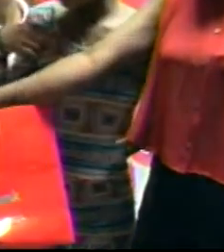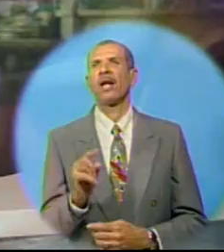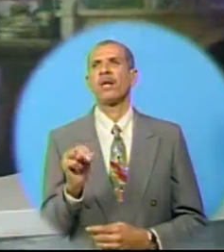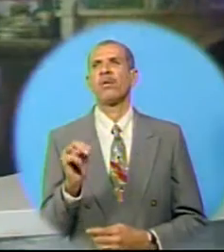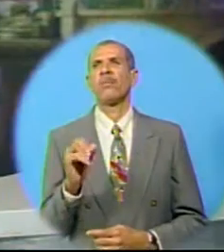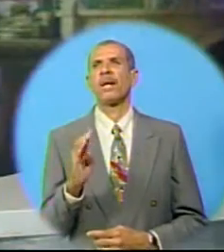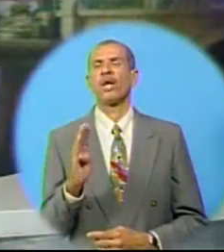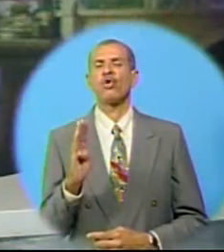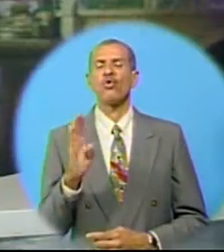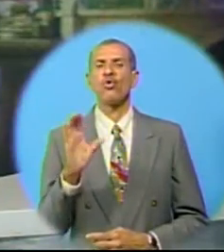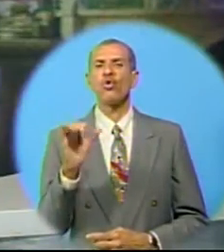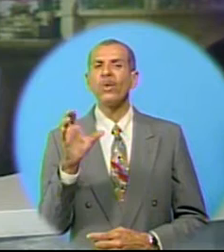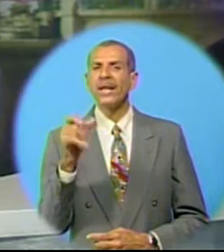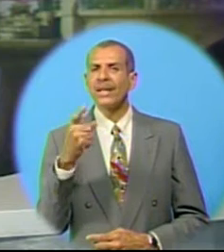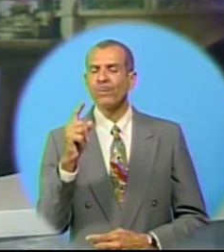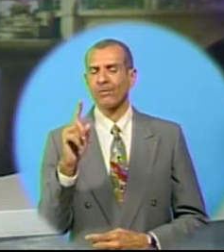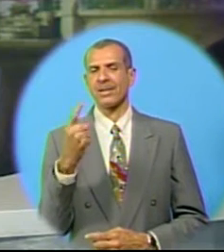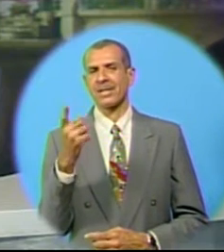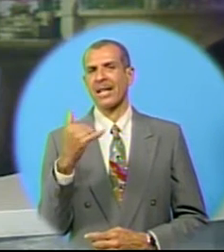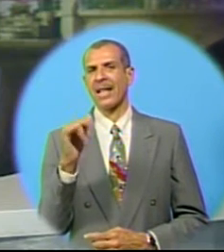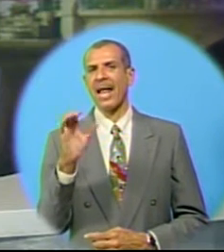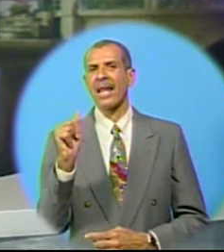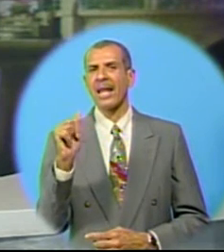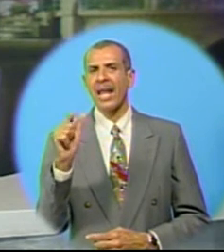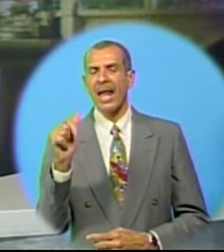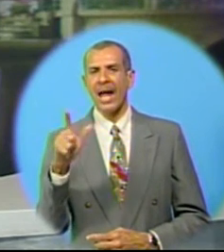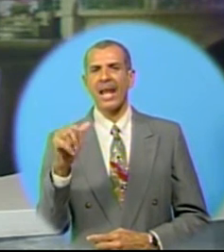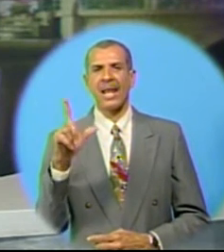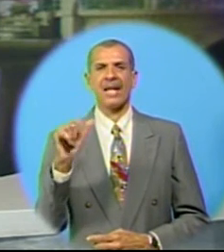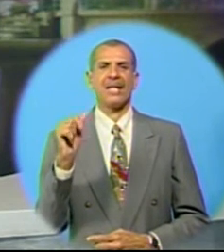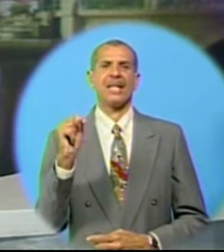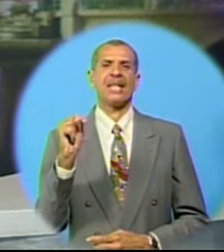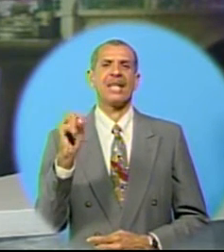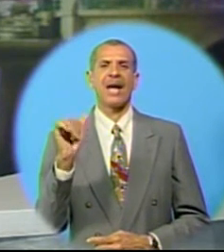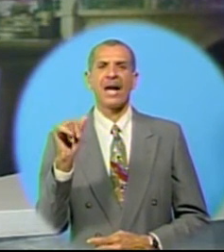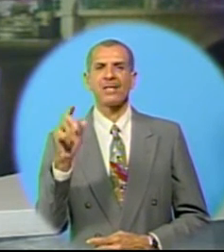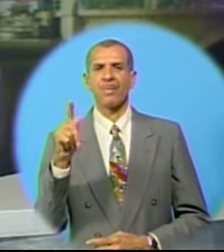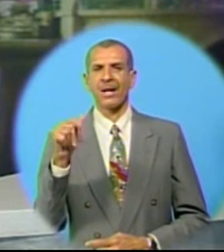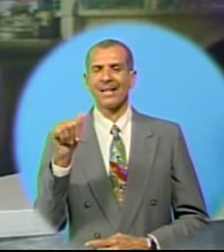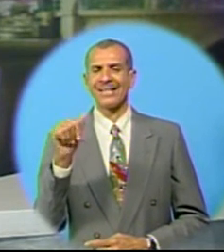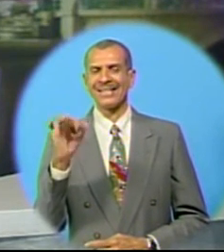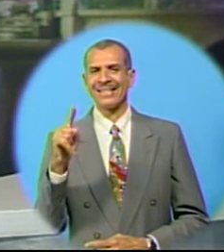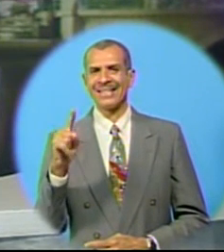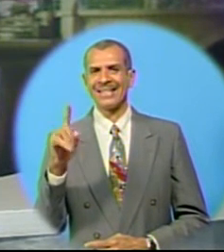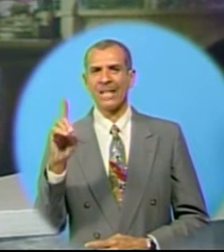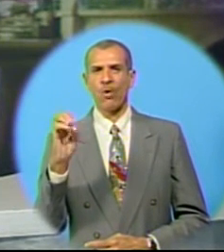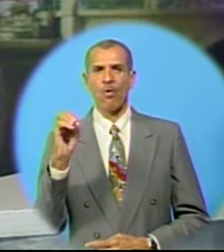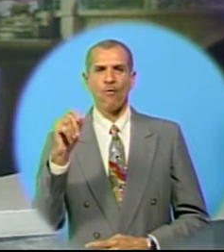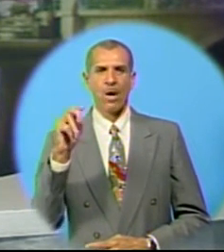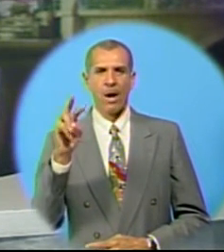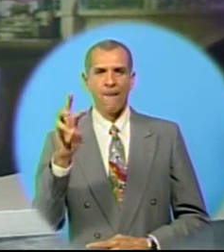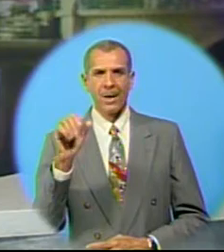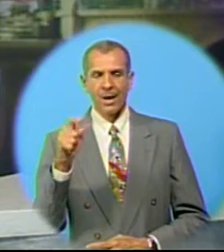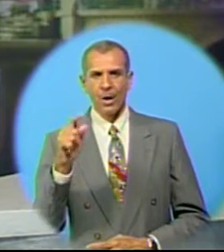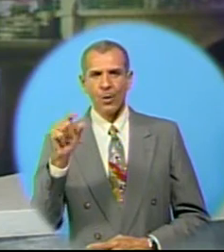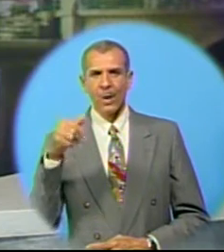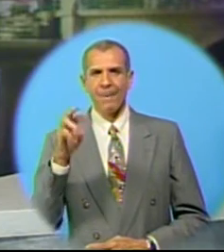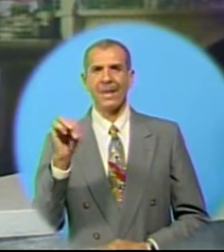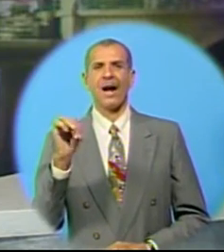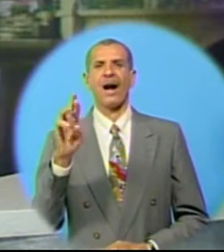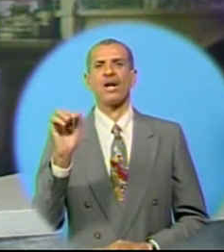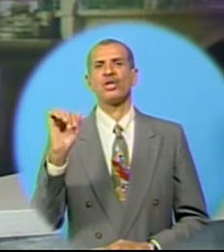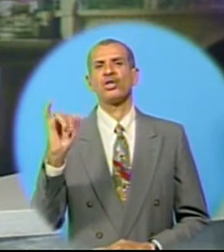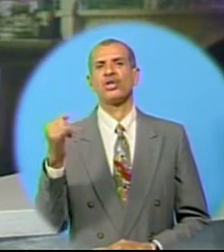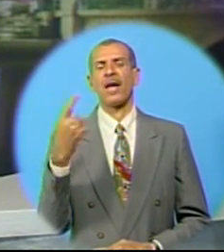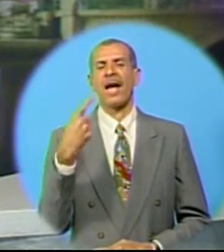Nubian Queen, then Raheem, Adila, Lady Tai, Sparkle T, The Overcomer, Quinn P, RJ,